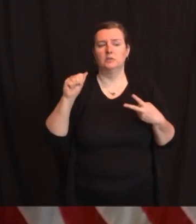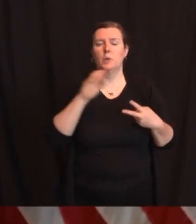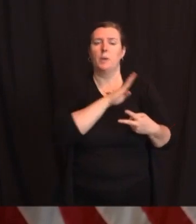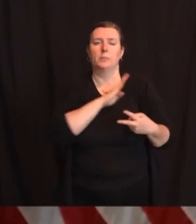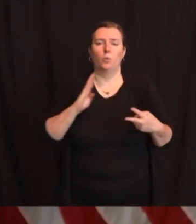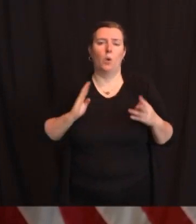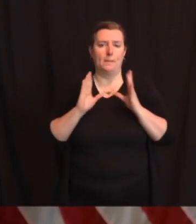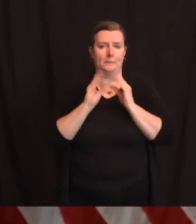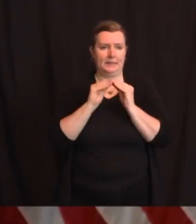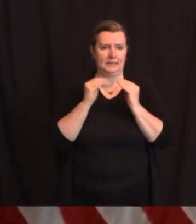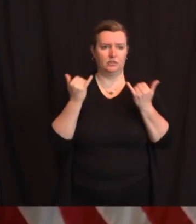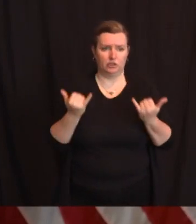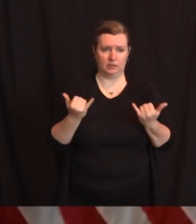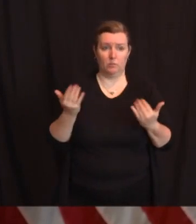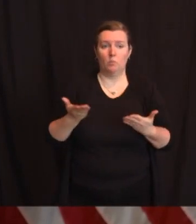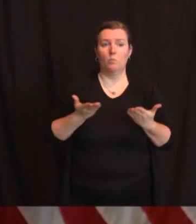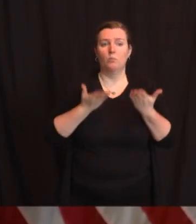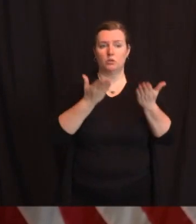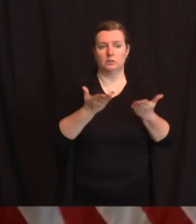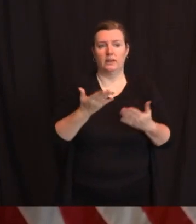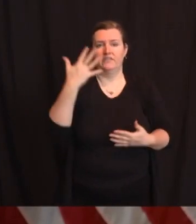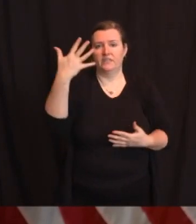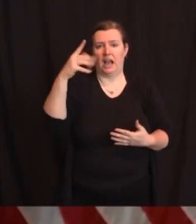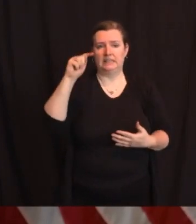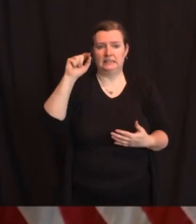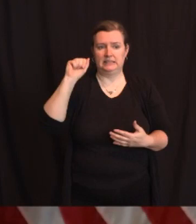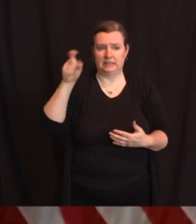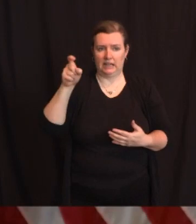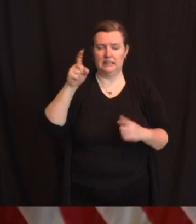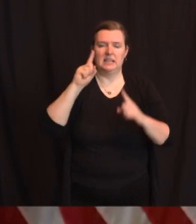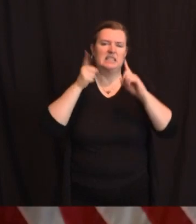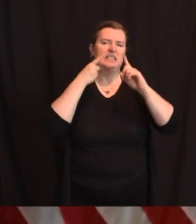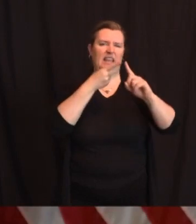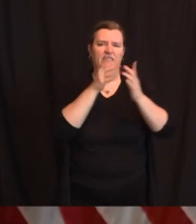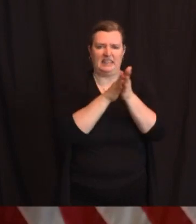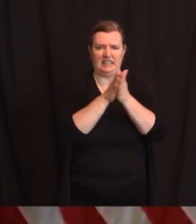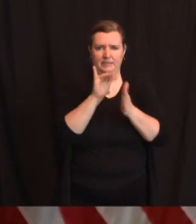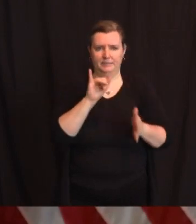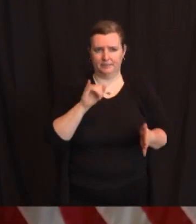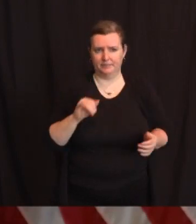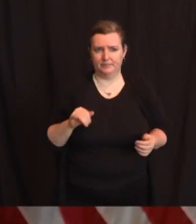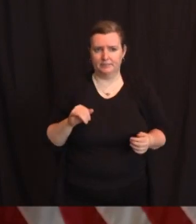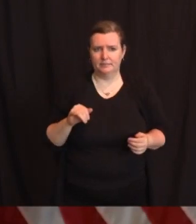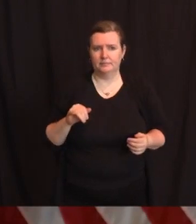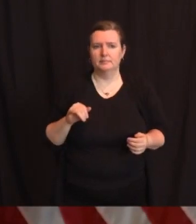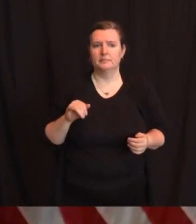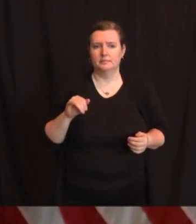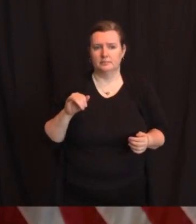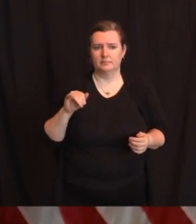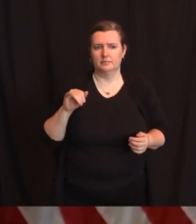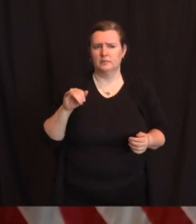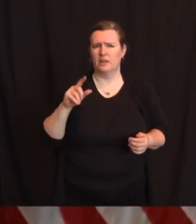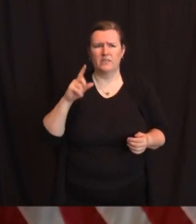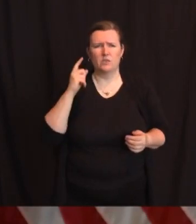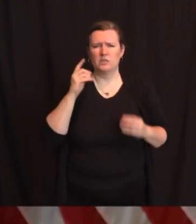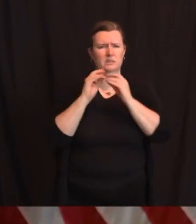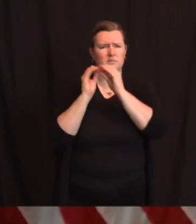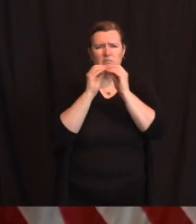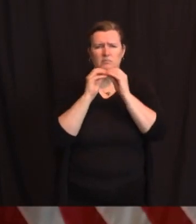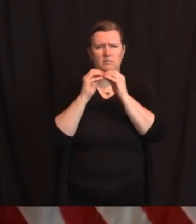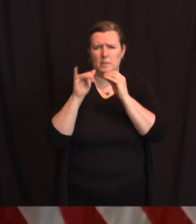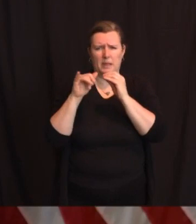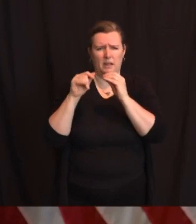tax incentives back in 2018, and there's been the push and pull with the GROW and J&R. Is any of that still